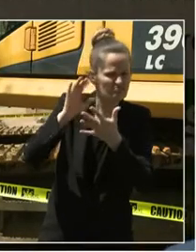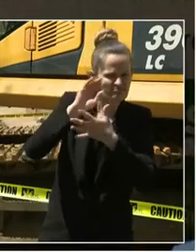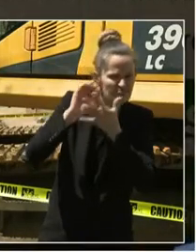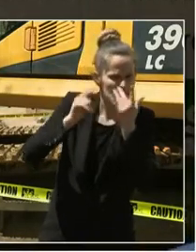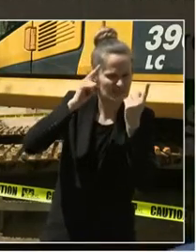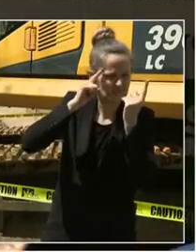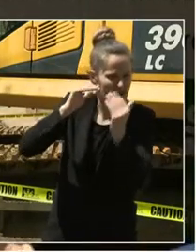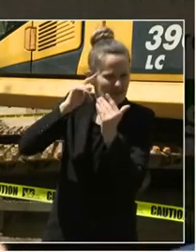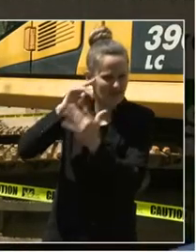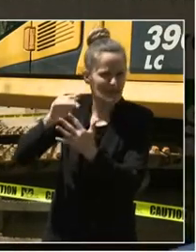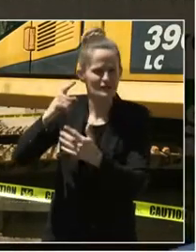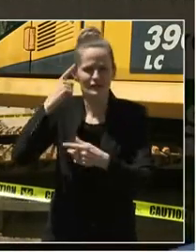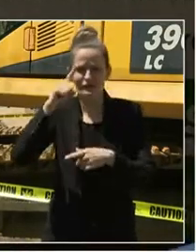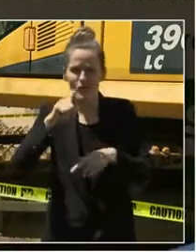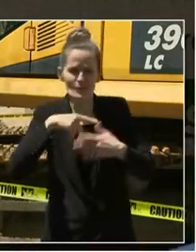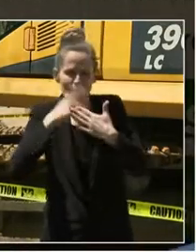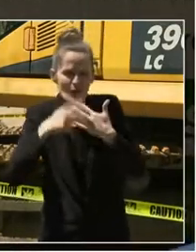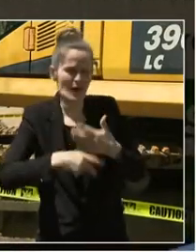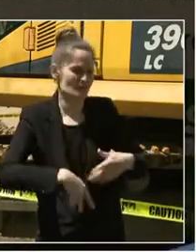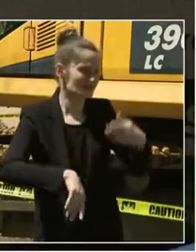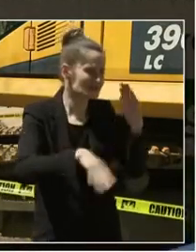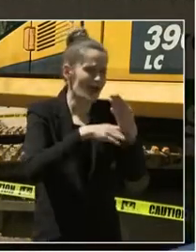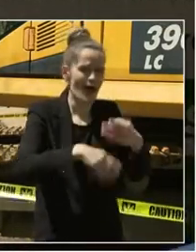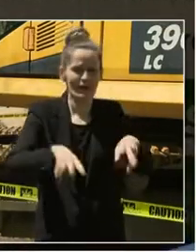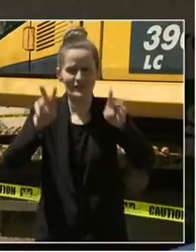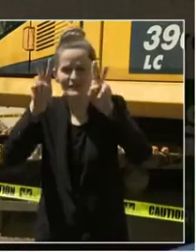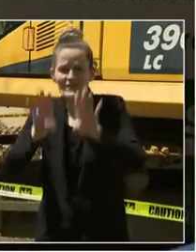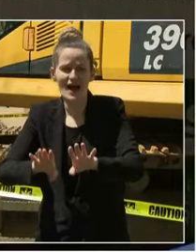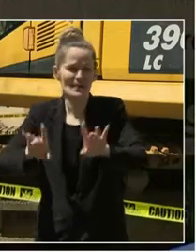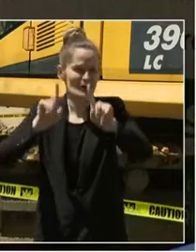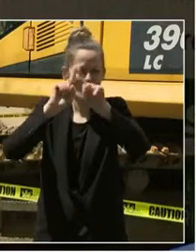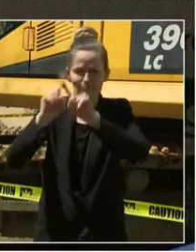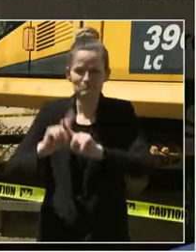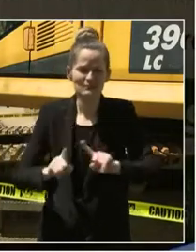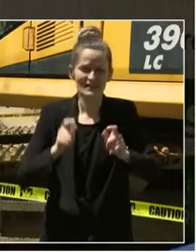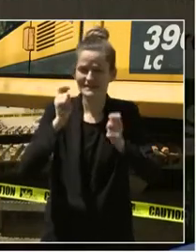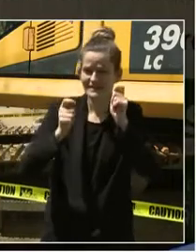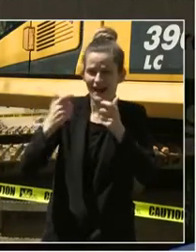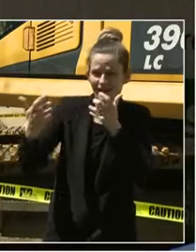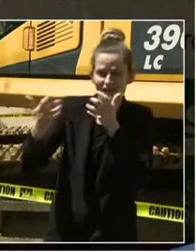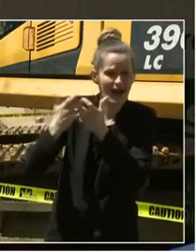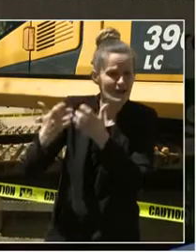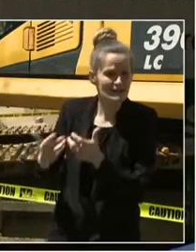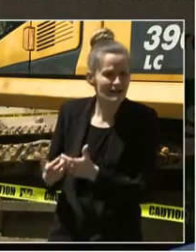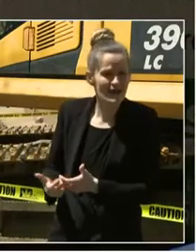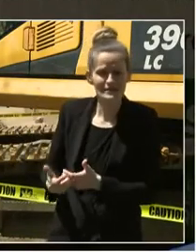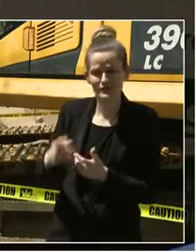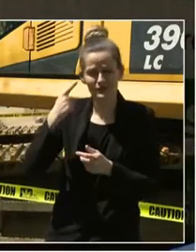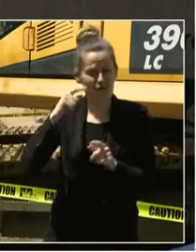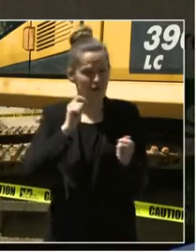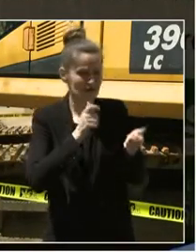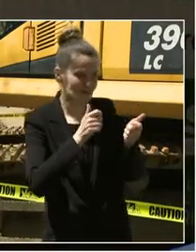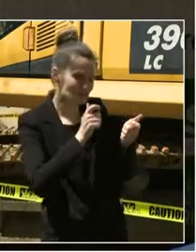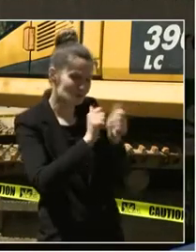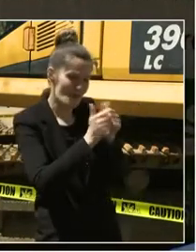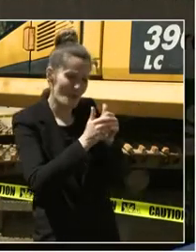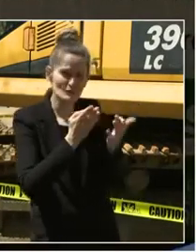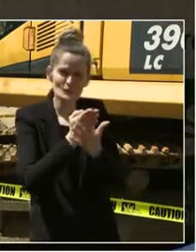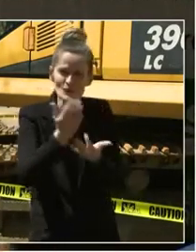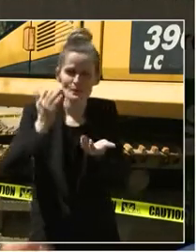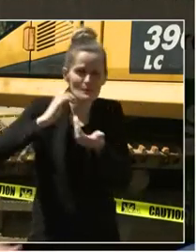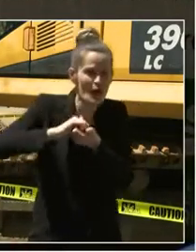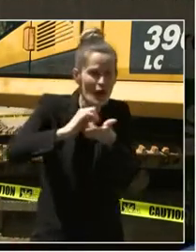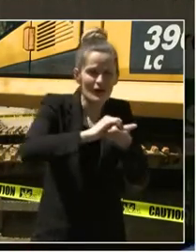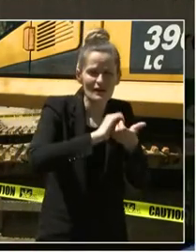volleyball. We'll increase our footprint of adaptive sports and inclusive sports through partnerships. So there's so much to celebrate here at the Joy